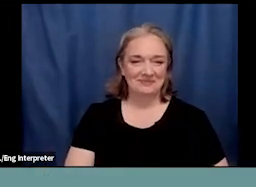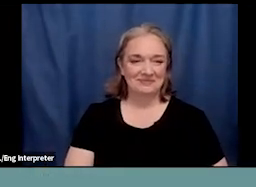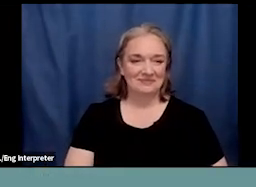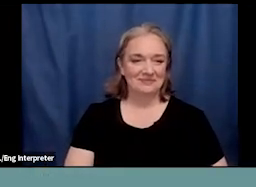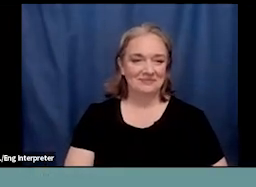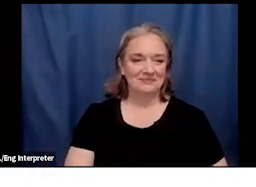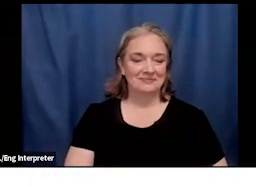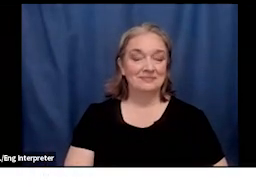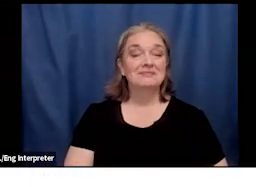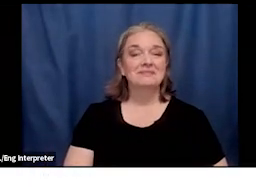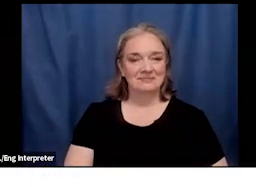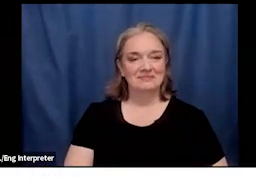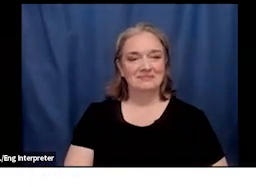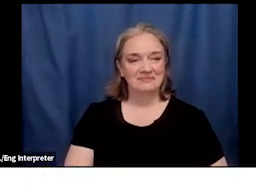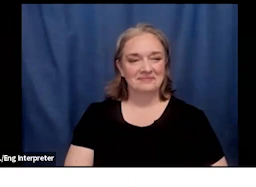All right.